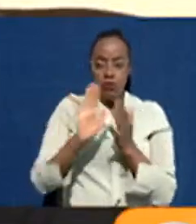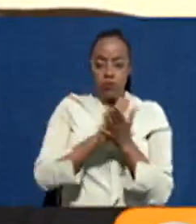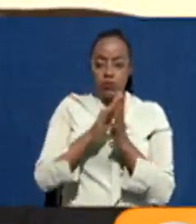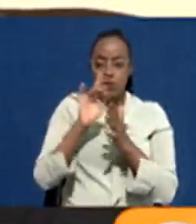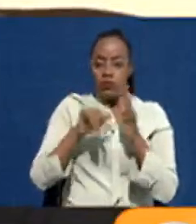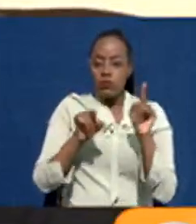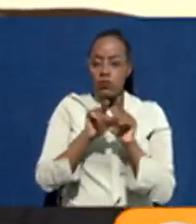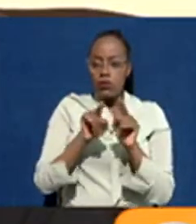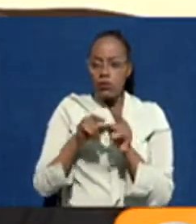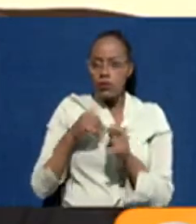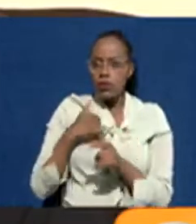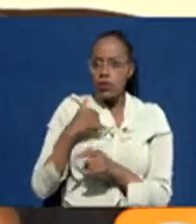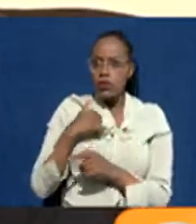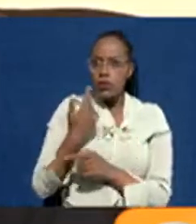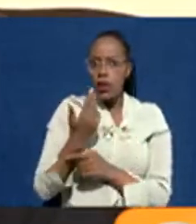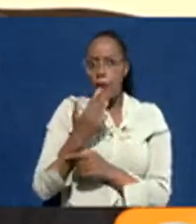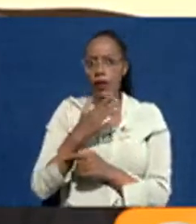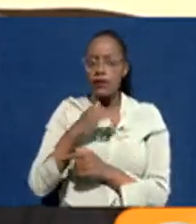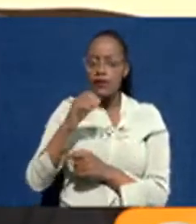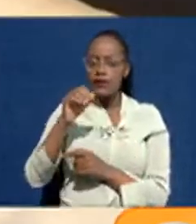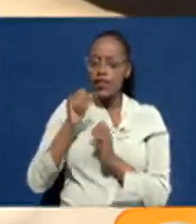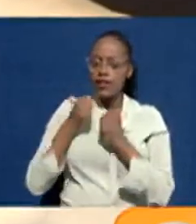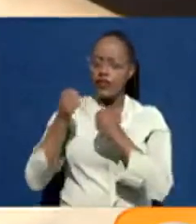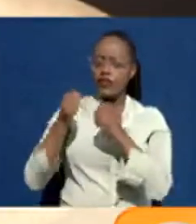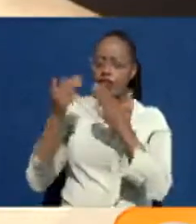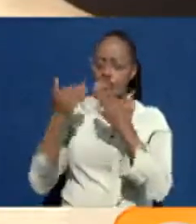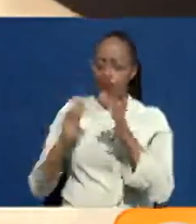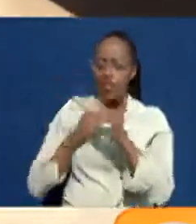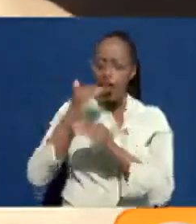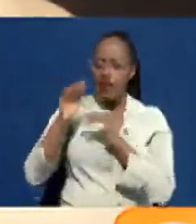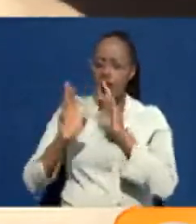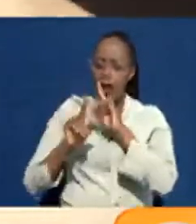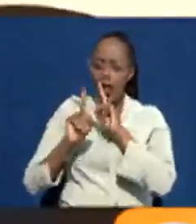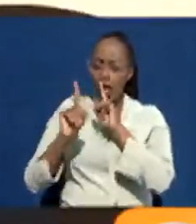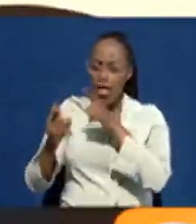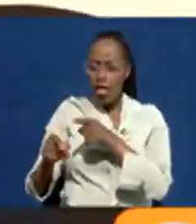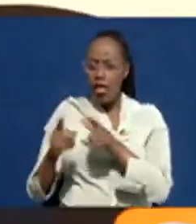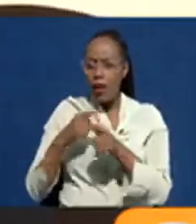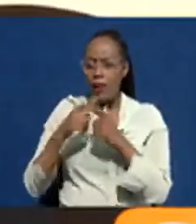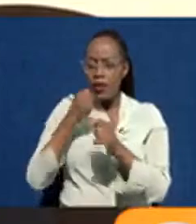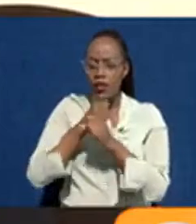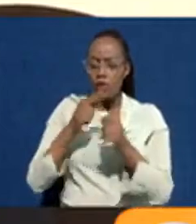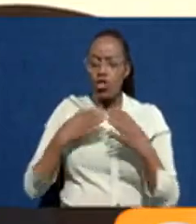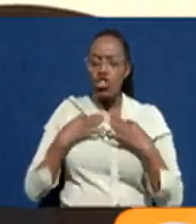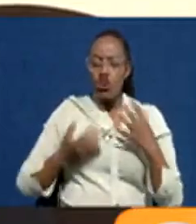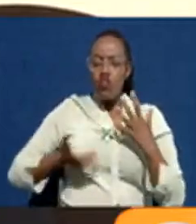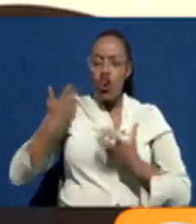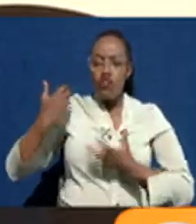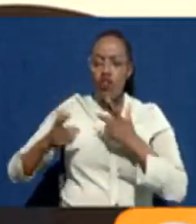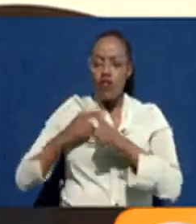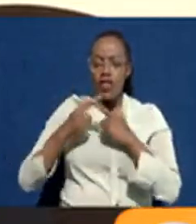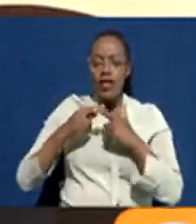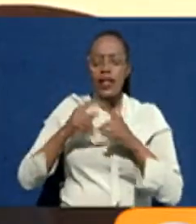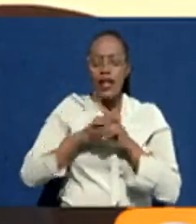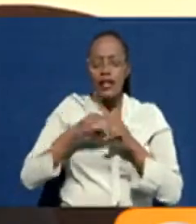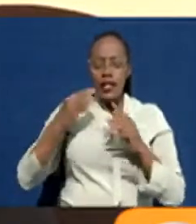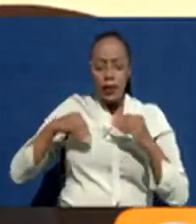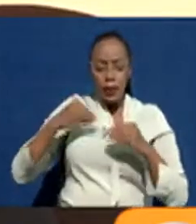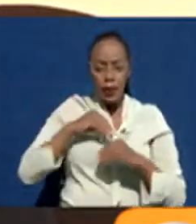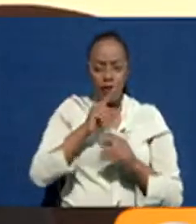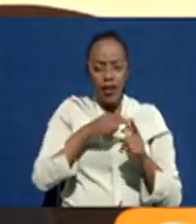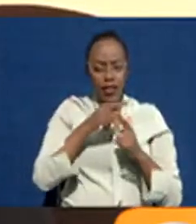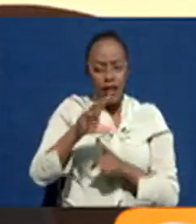like semi-conscious after vomiting now. So what did I do? I took off the clothes, then I started wiping. I found